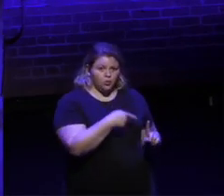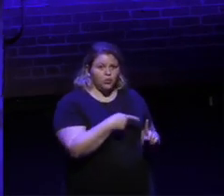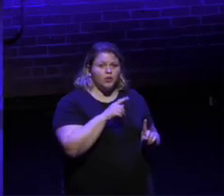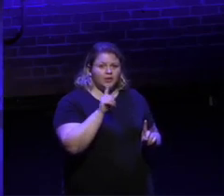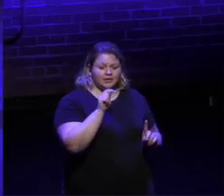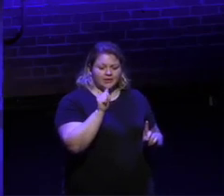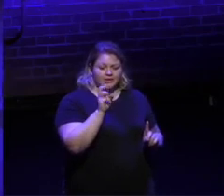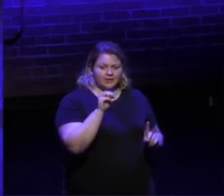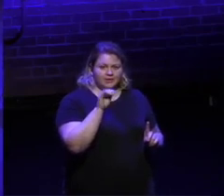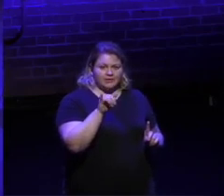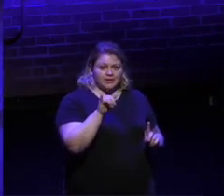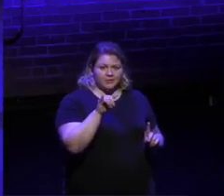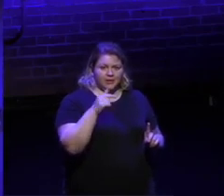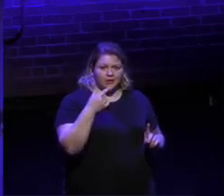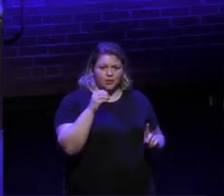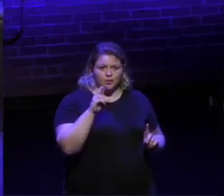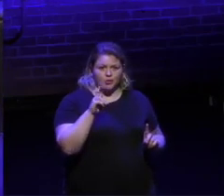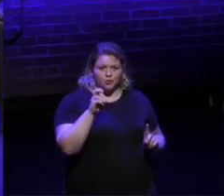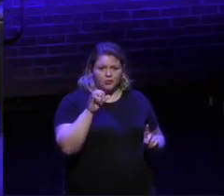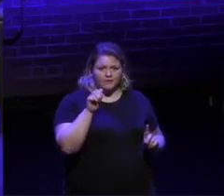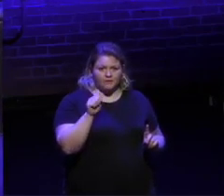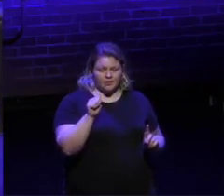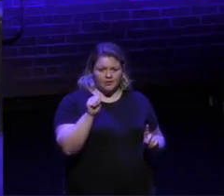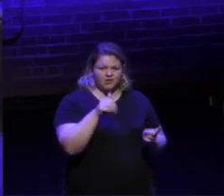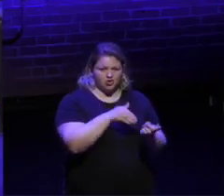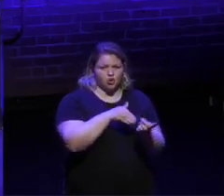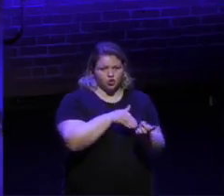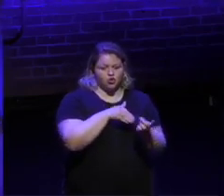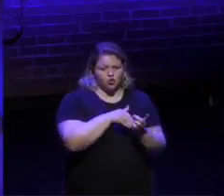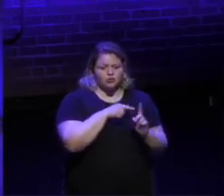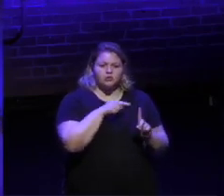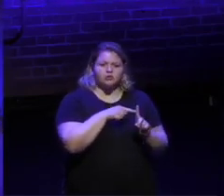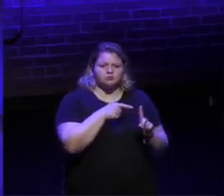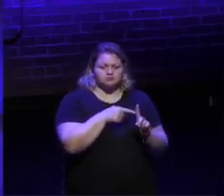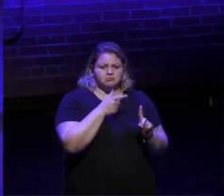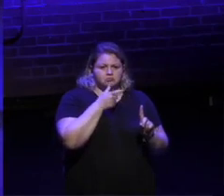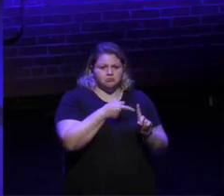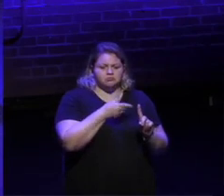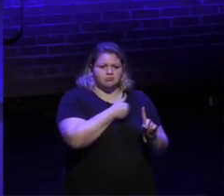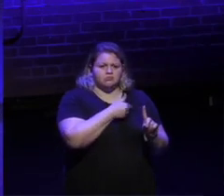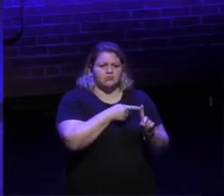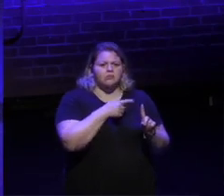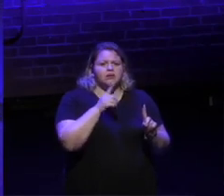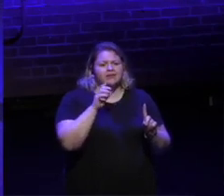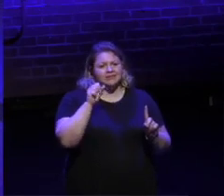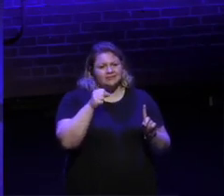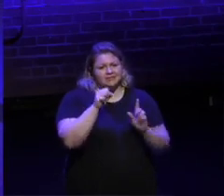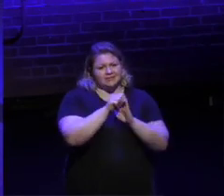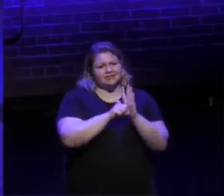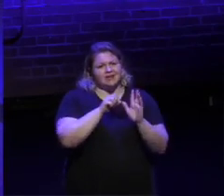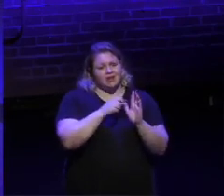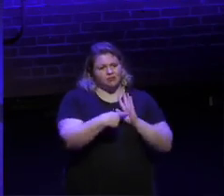Dr. Tammy Gouveia, who we're so happy to have you here with us today. Tammy is a state rep for the 14th Middlesex District,